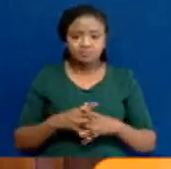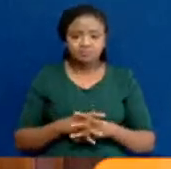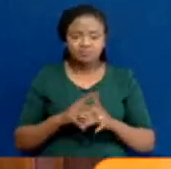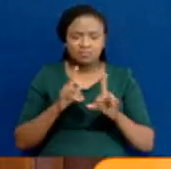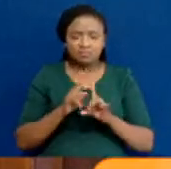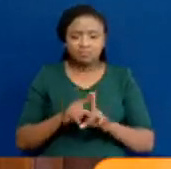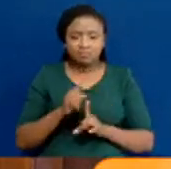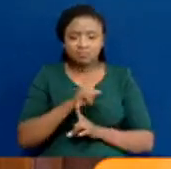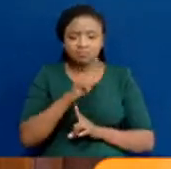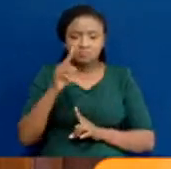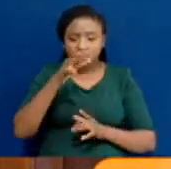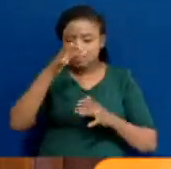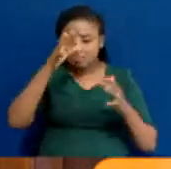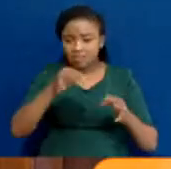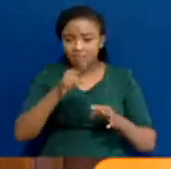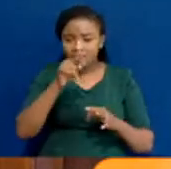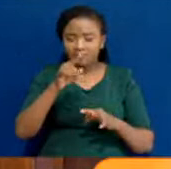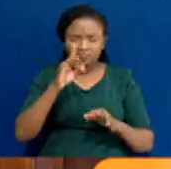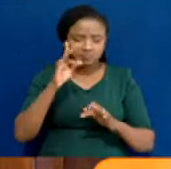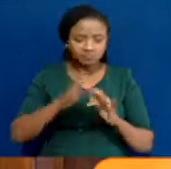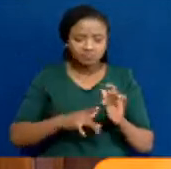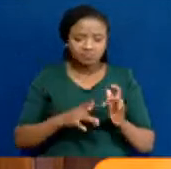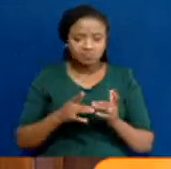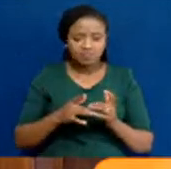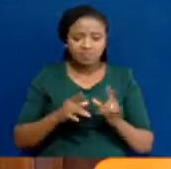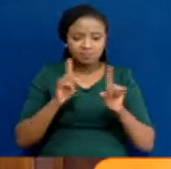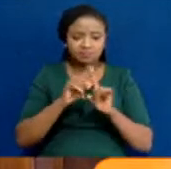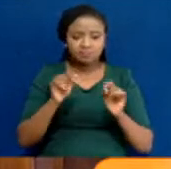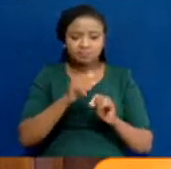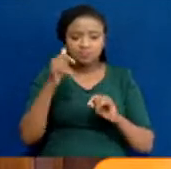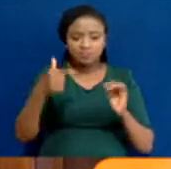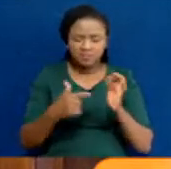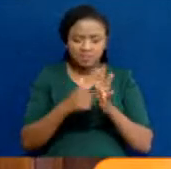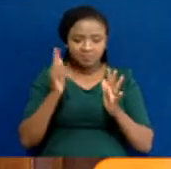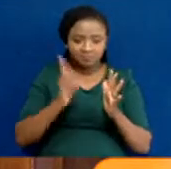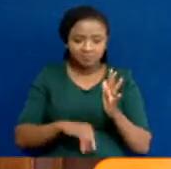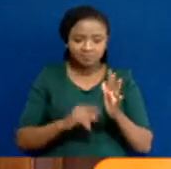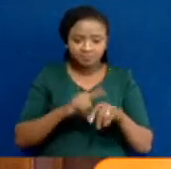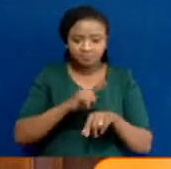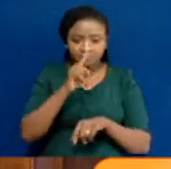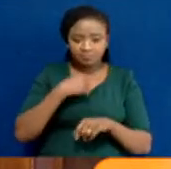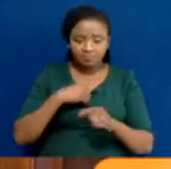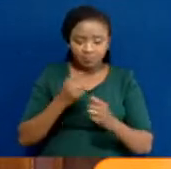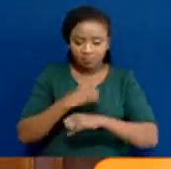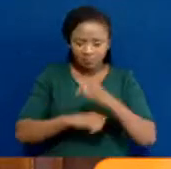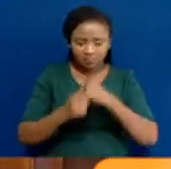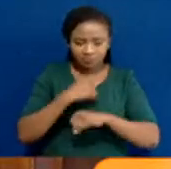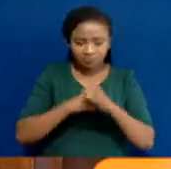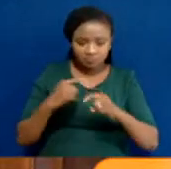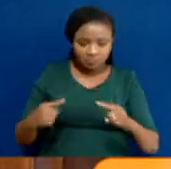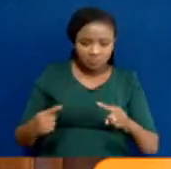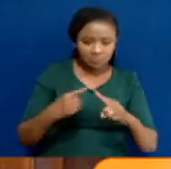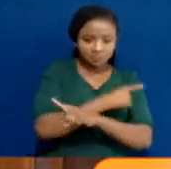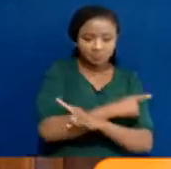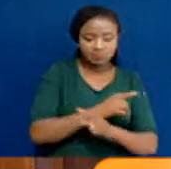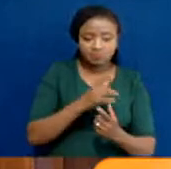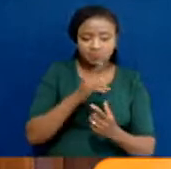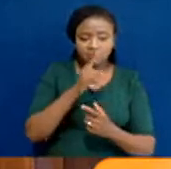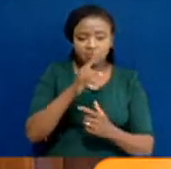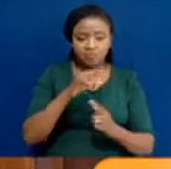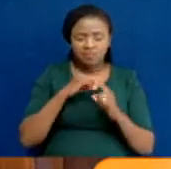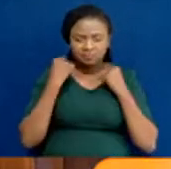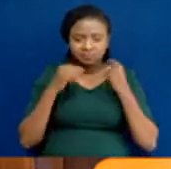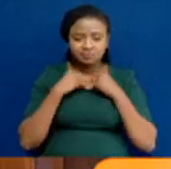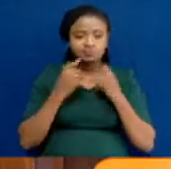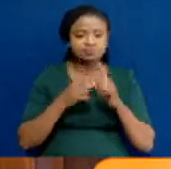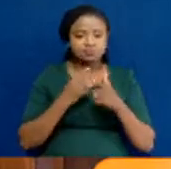that you cannot reach him. Then the other thing is that when you go against the Reverend, something is going to